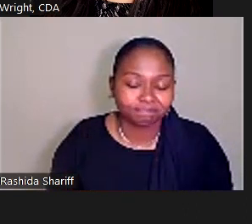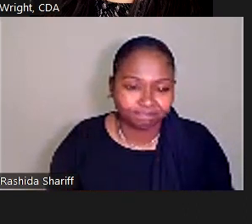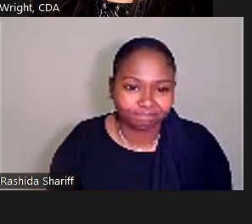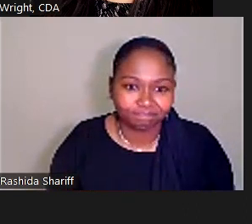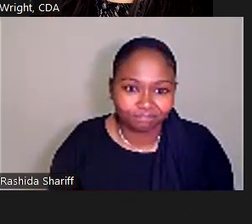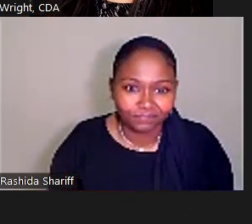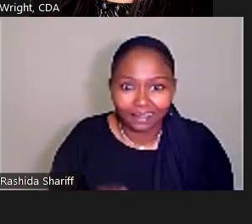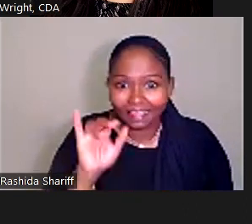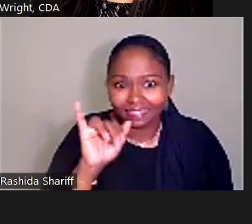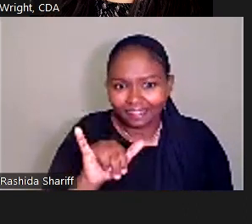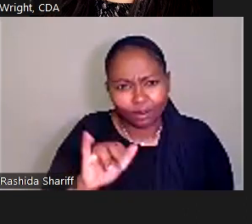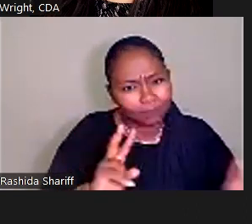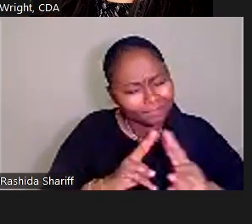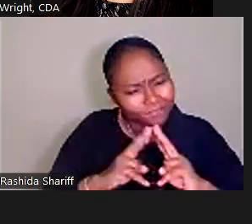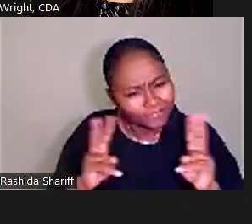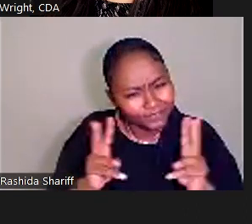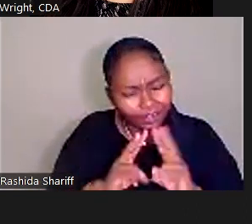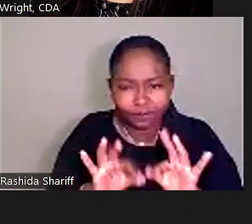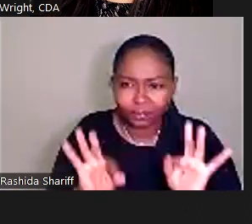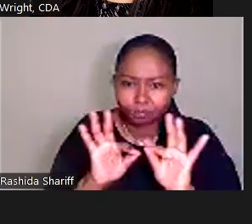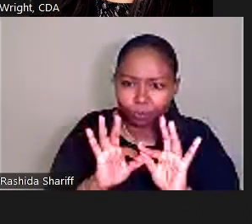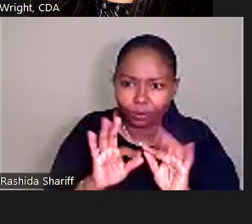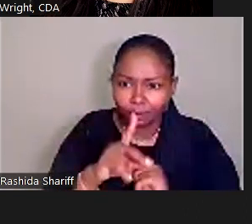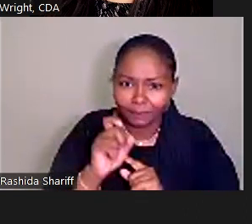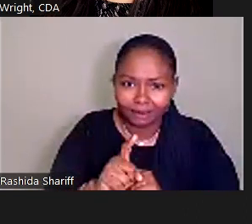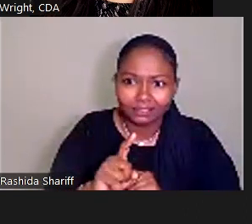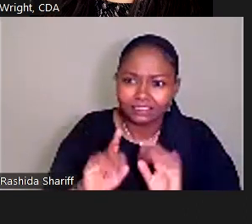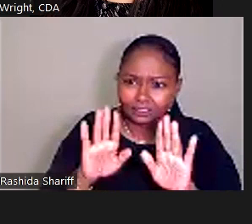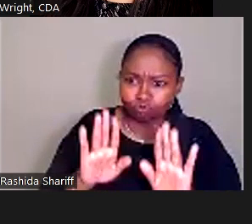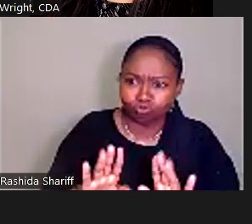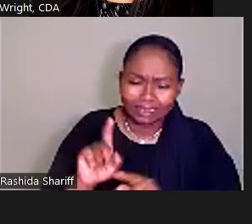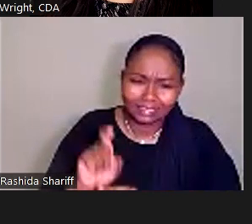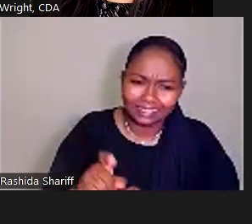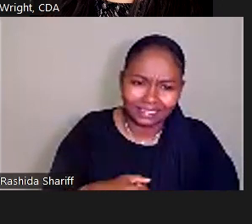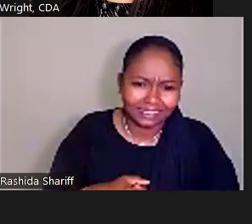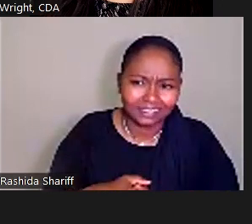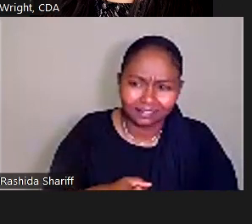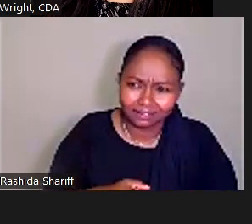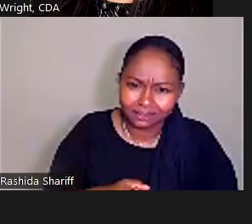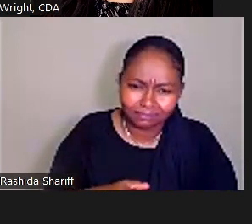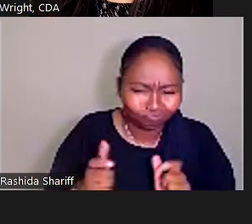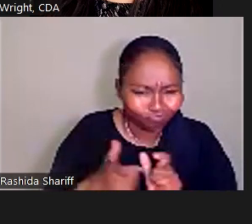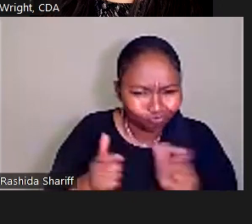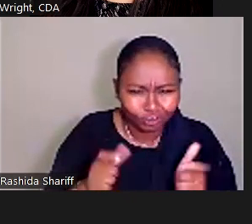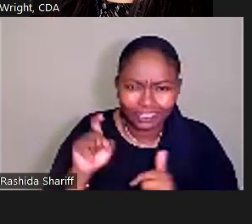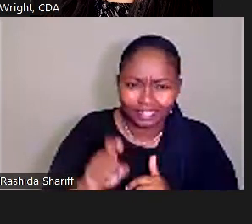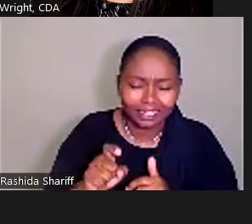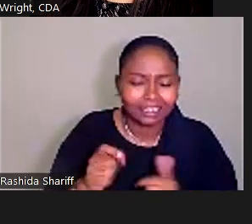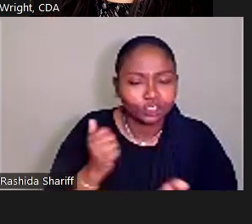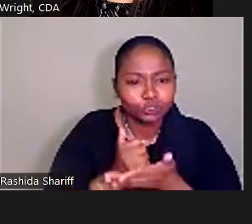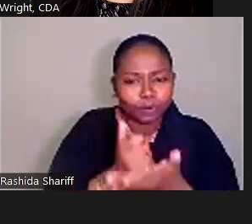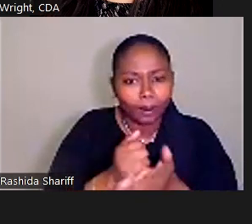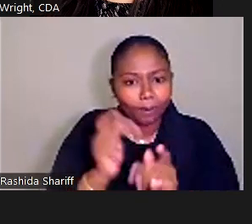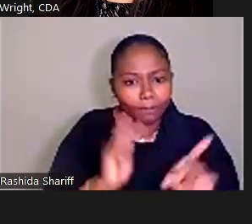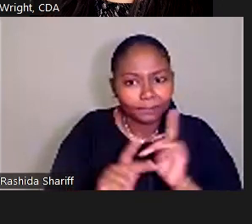That would be very important because there's such a great need Mhm. to help people who are victims